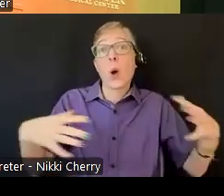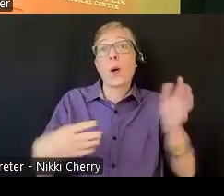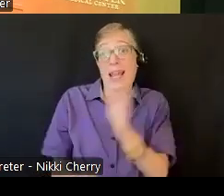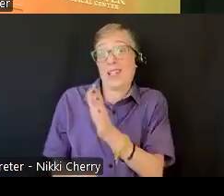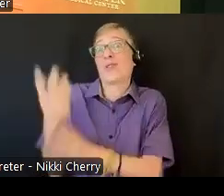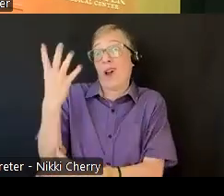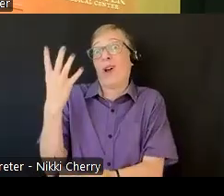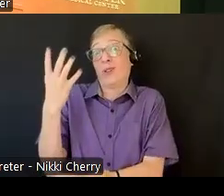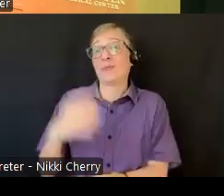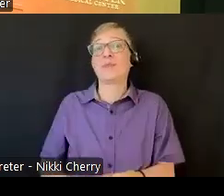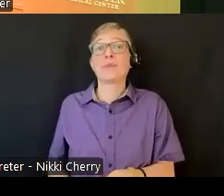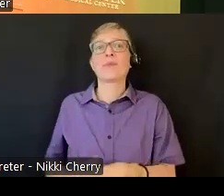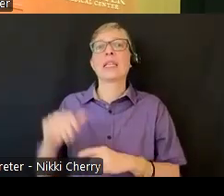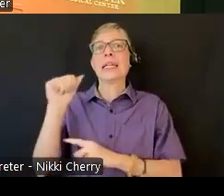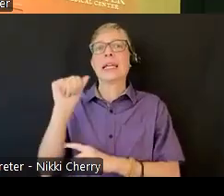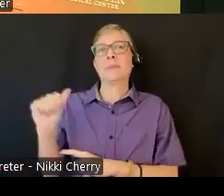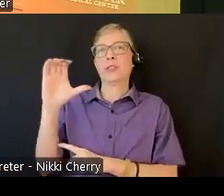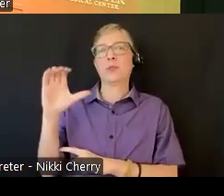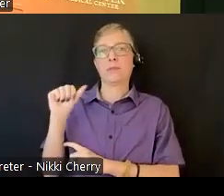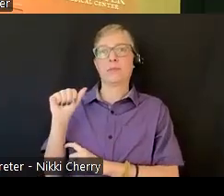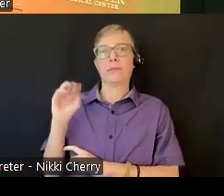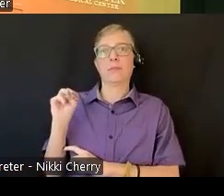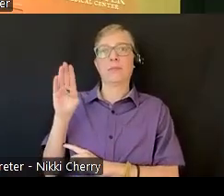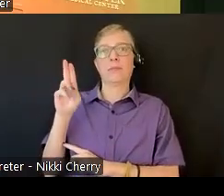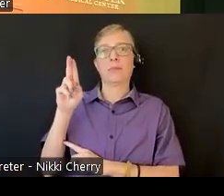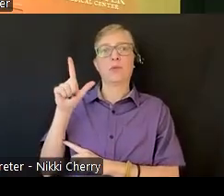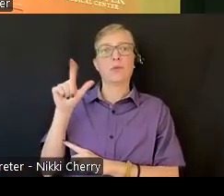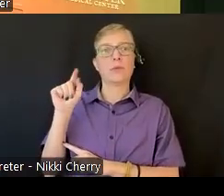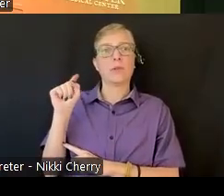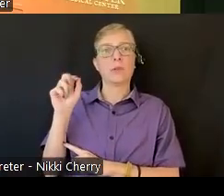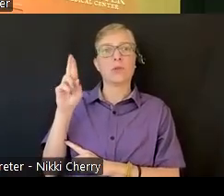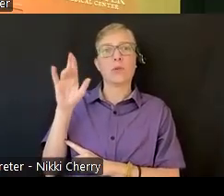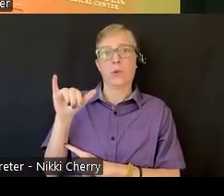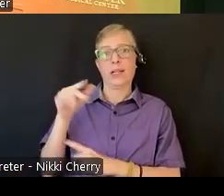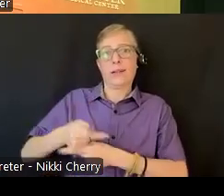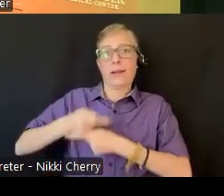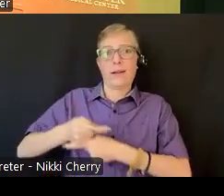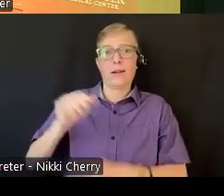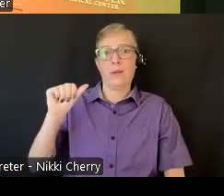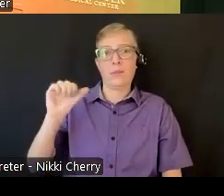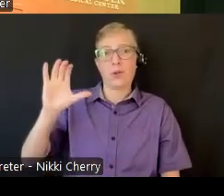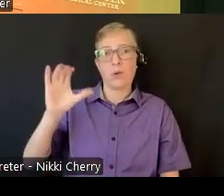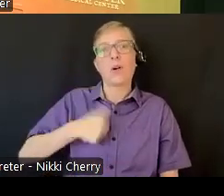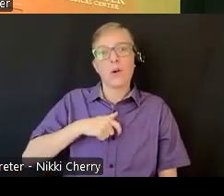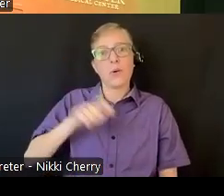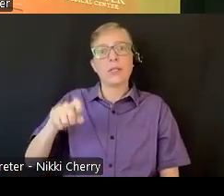we do need to take a look to see if we are missing something. And